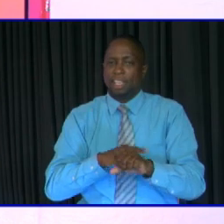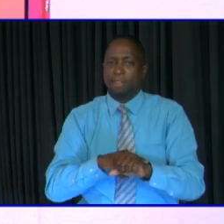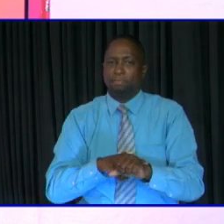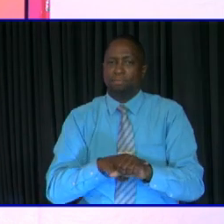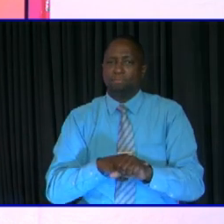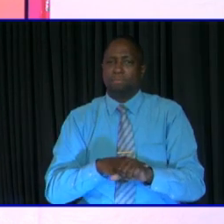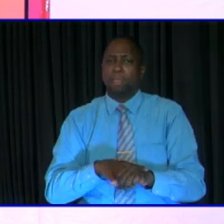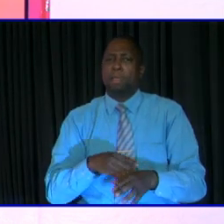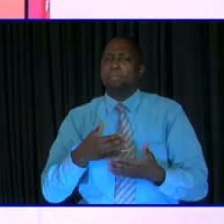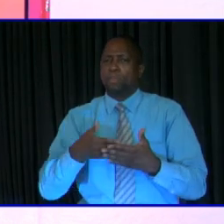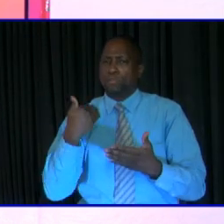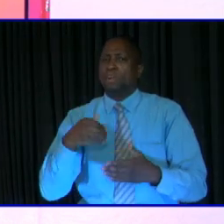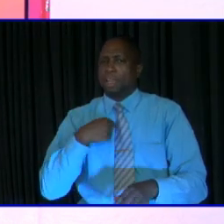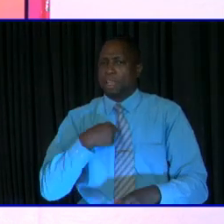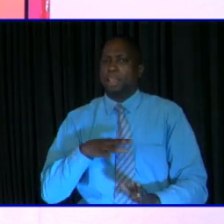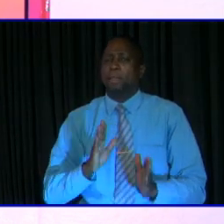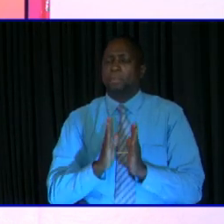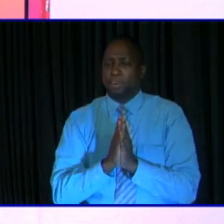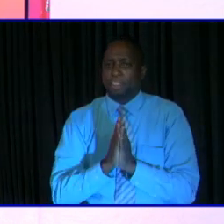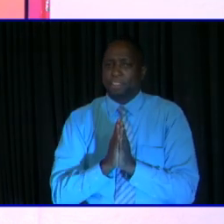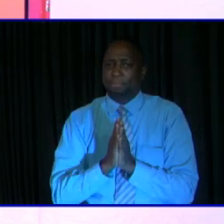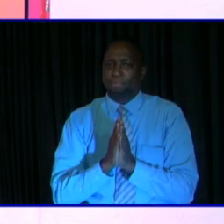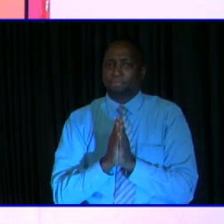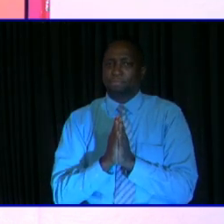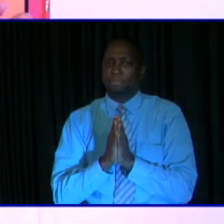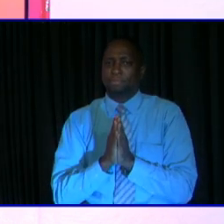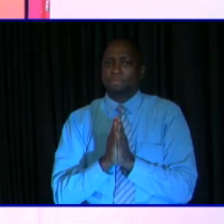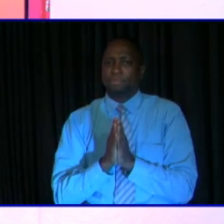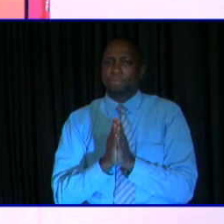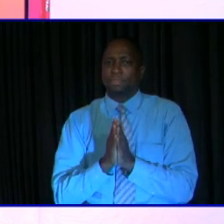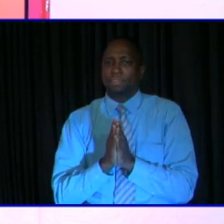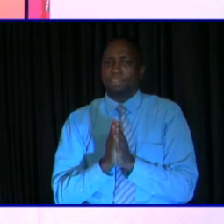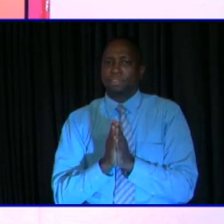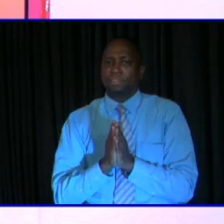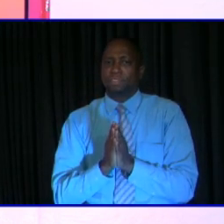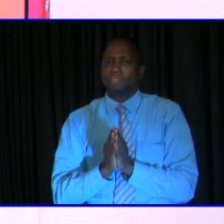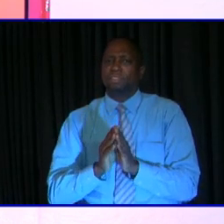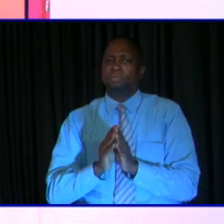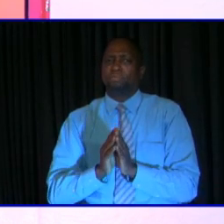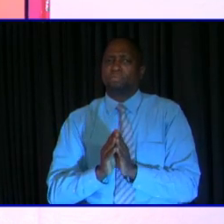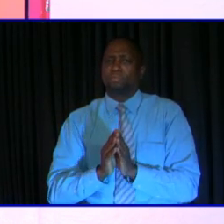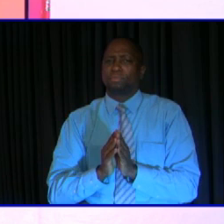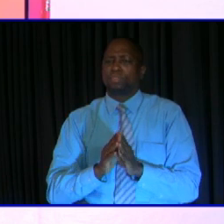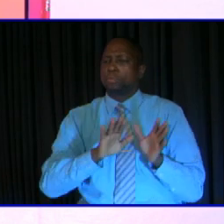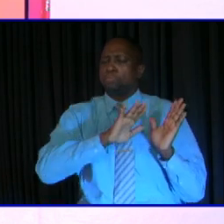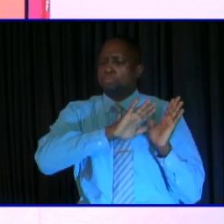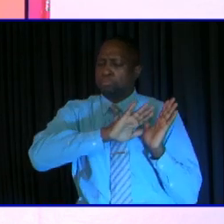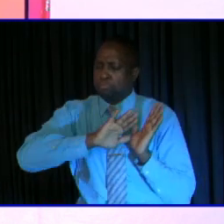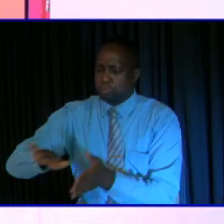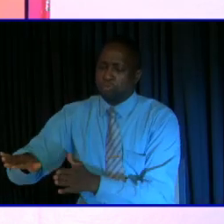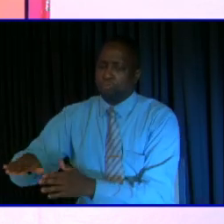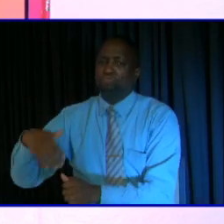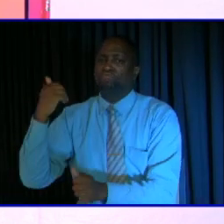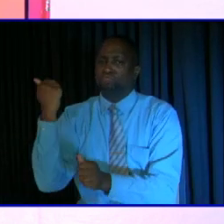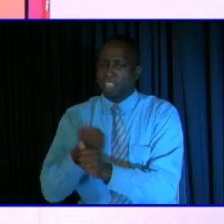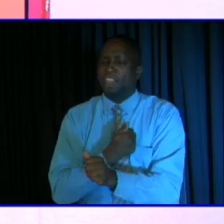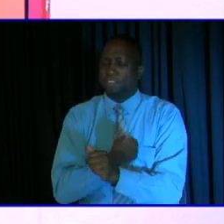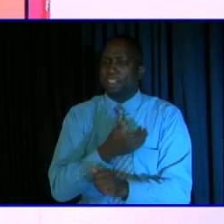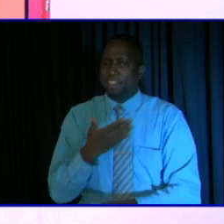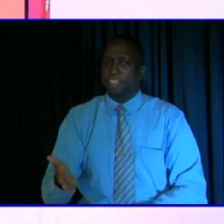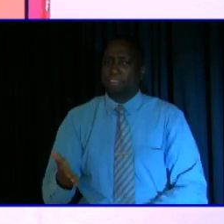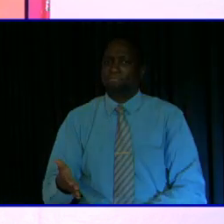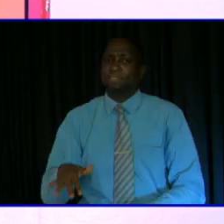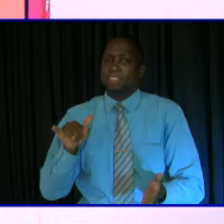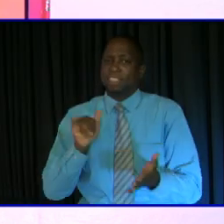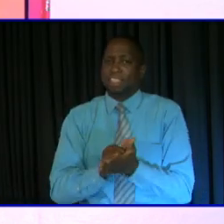commit your situation to God in prayer. Just remove everything that will distract you. And let's bond